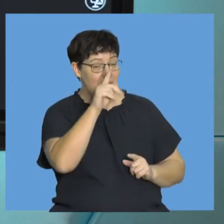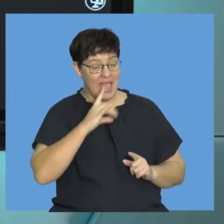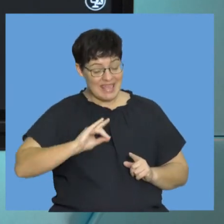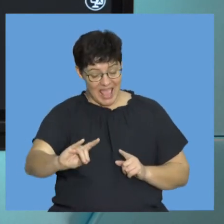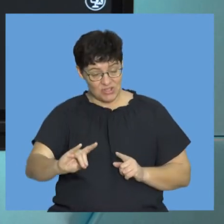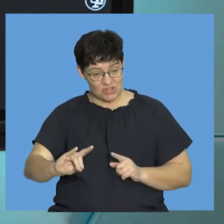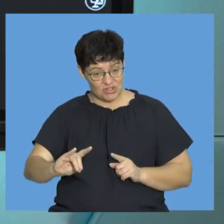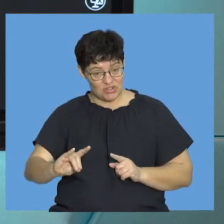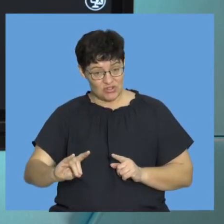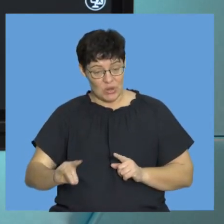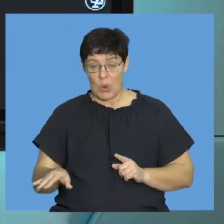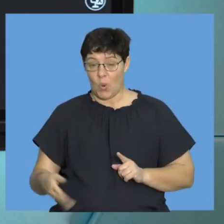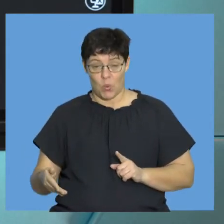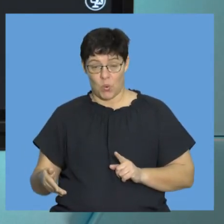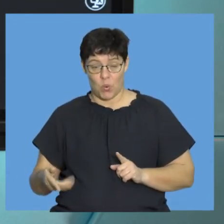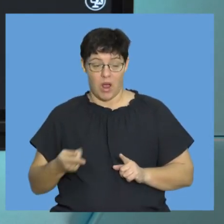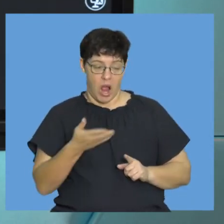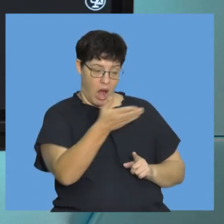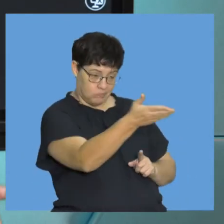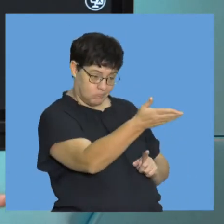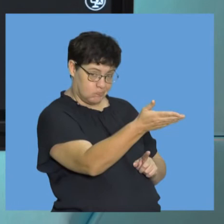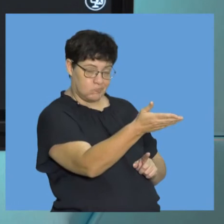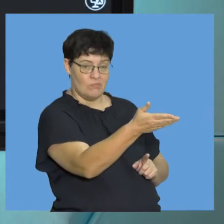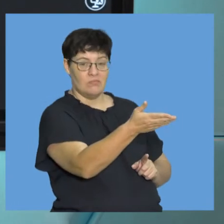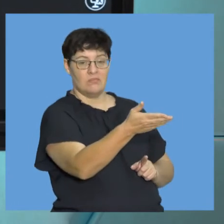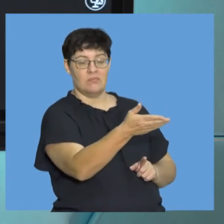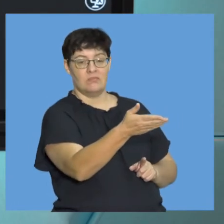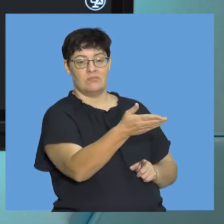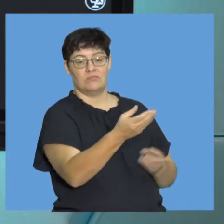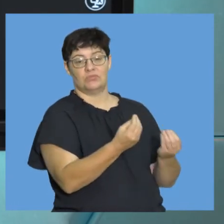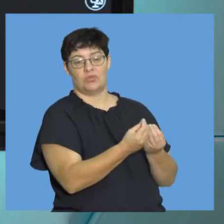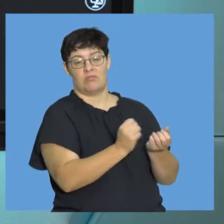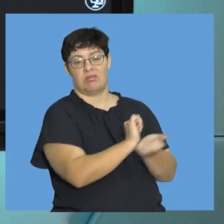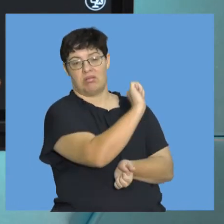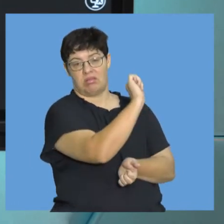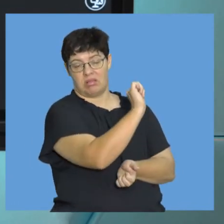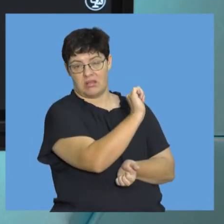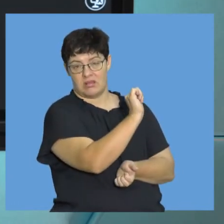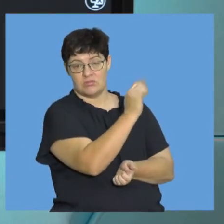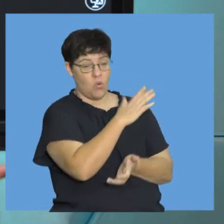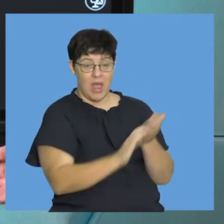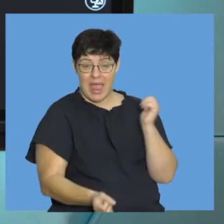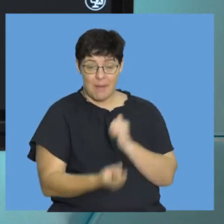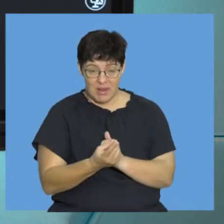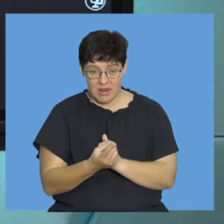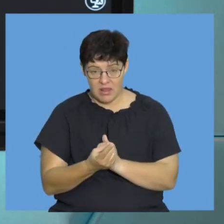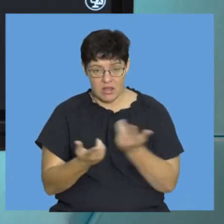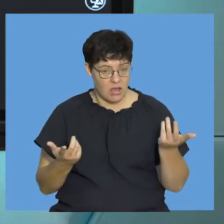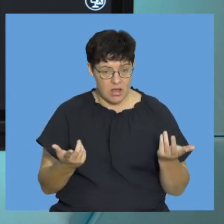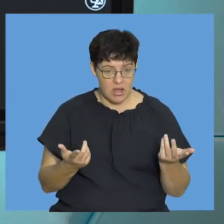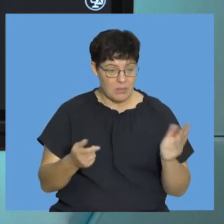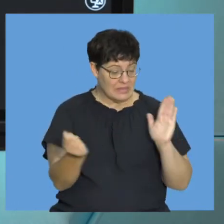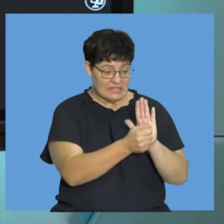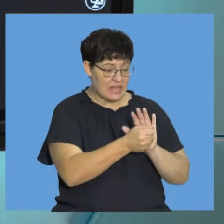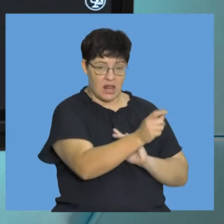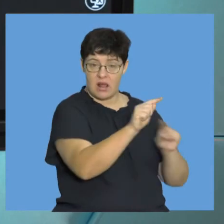cash in the stock. And if perchance something happens and you are unable